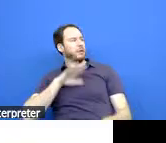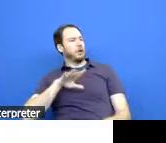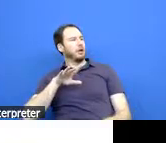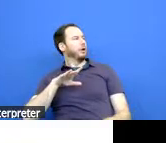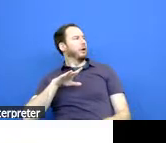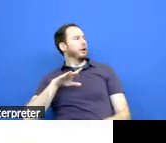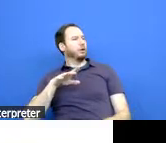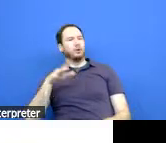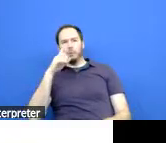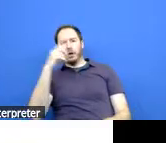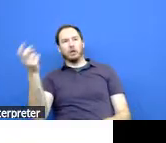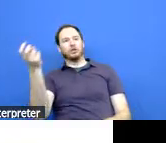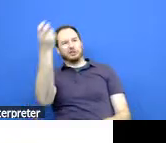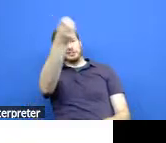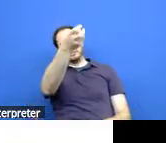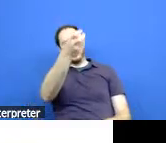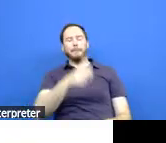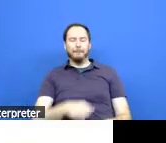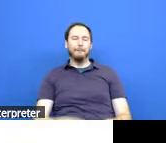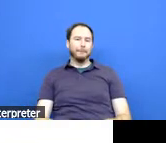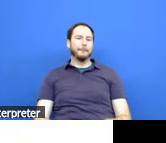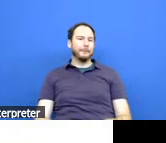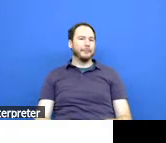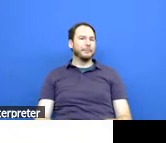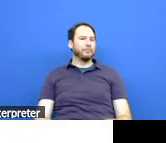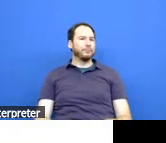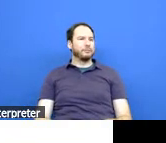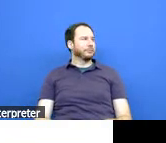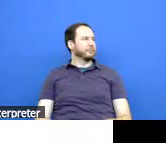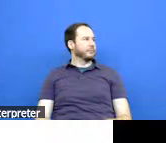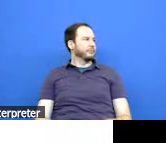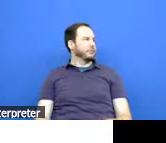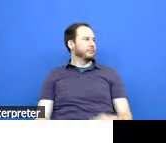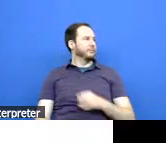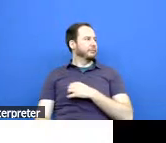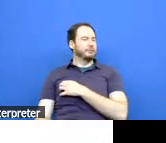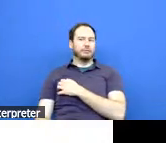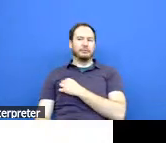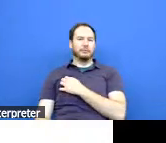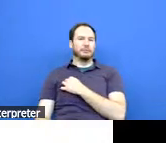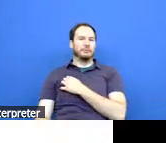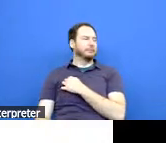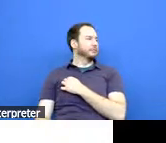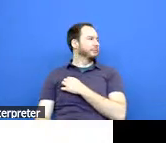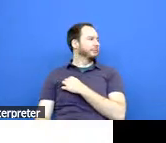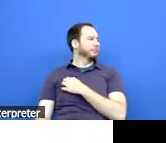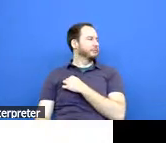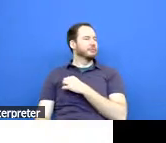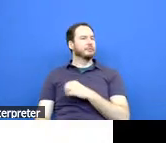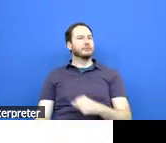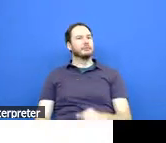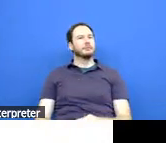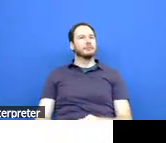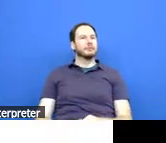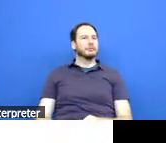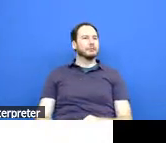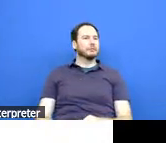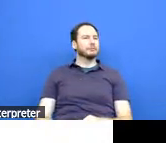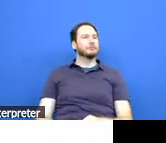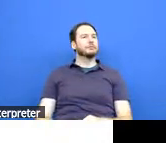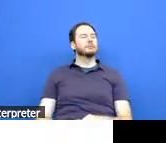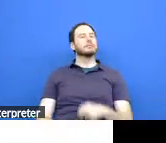You know what I would suggest? Just, yeah, sit at the, no, yeah, just sit at the side table. Okay. Perfect. That way you can answer questions.